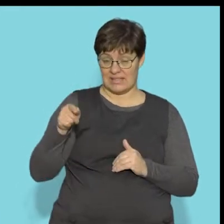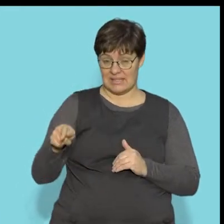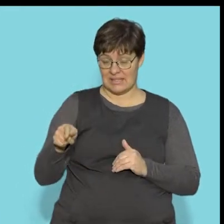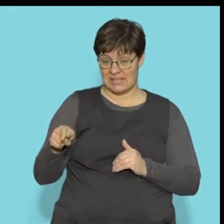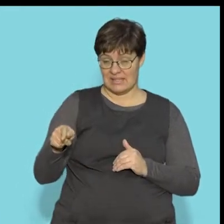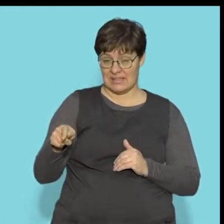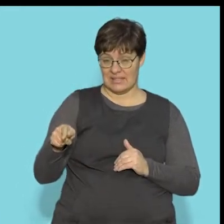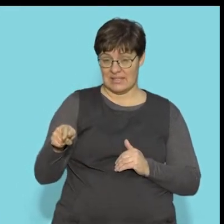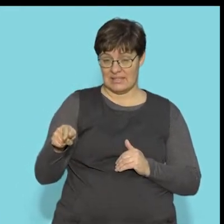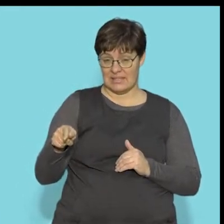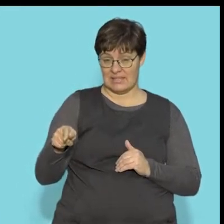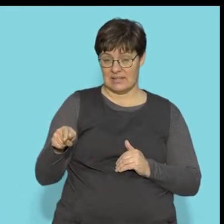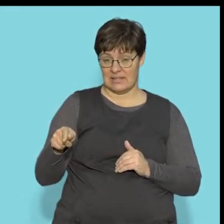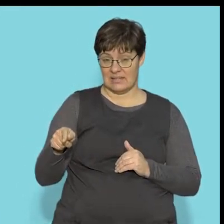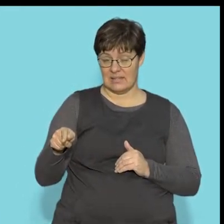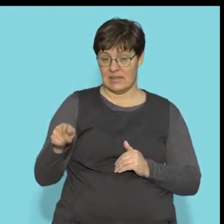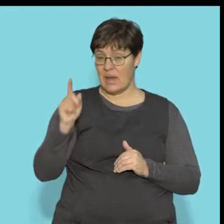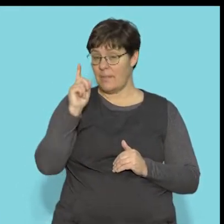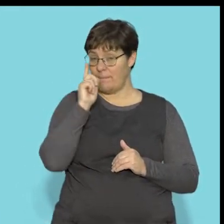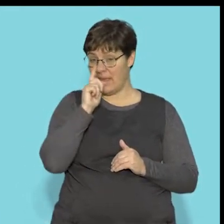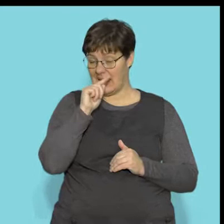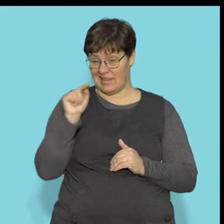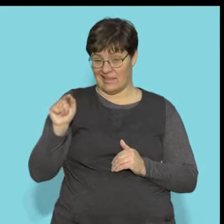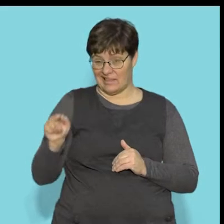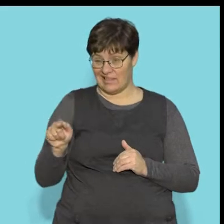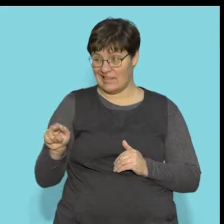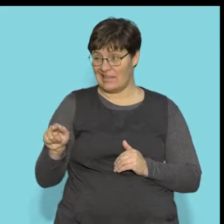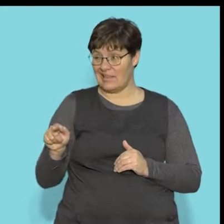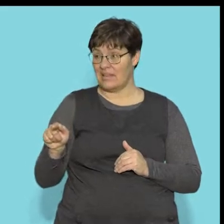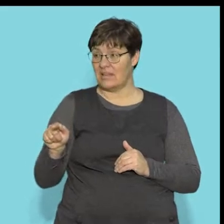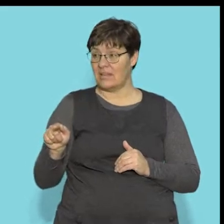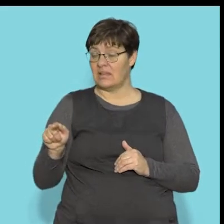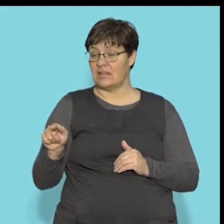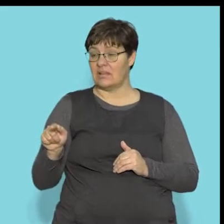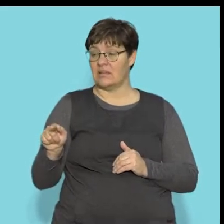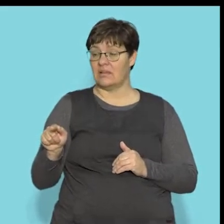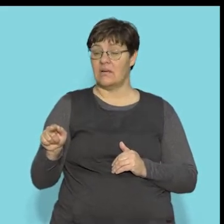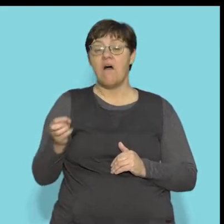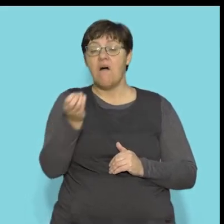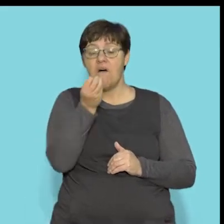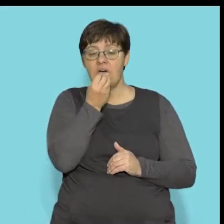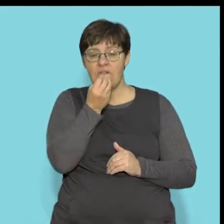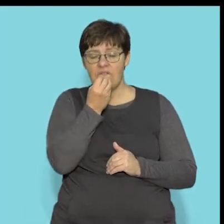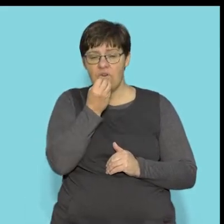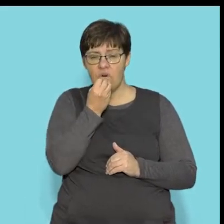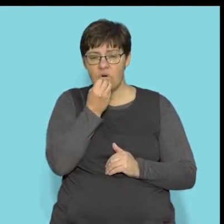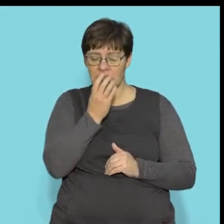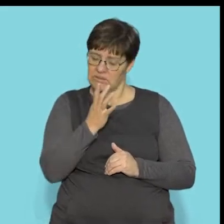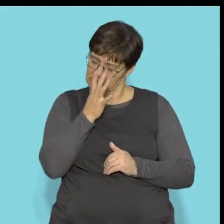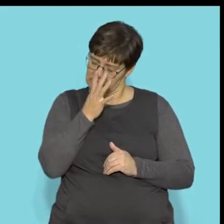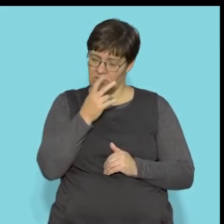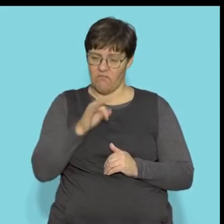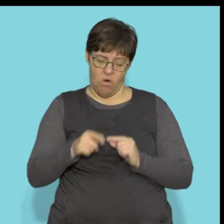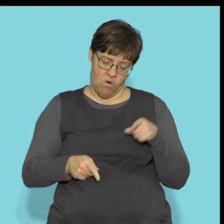so an increase in the pink graph, provides plenty of food for the predator